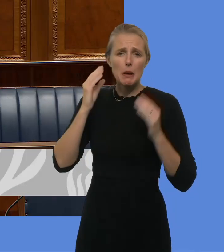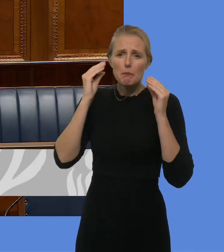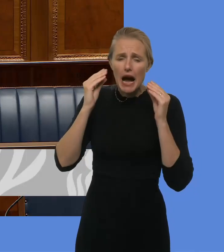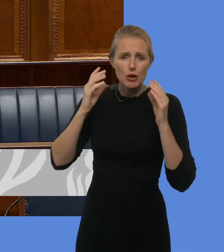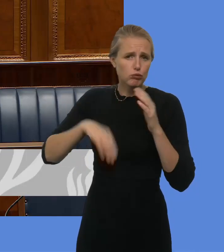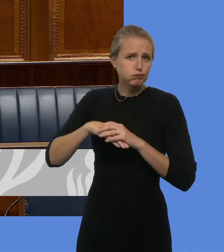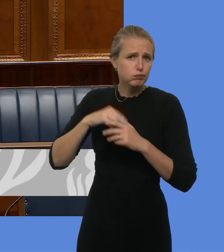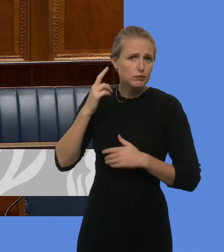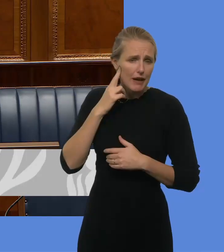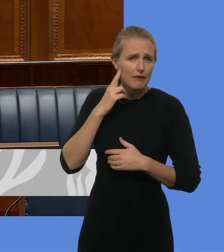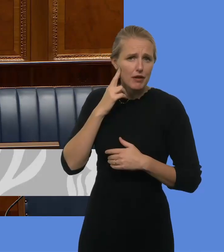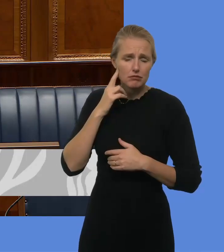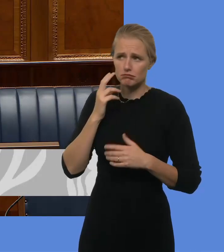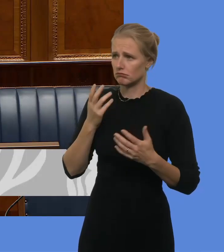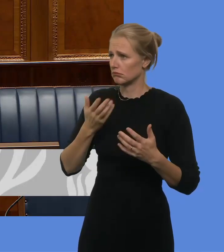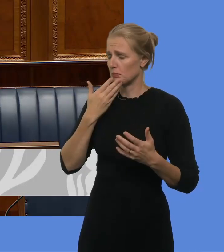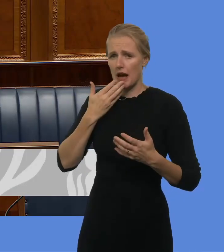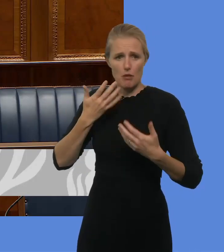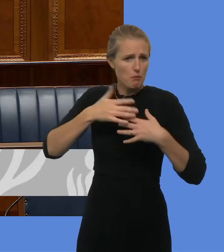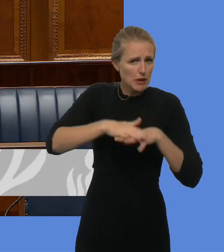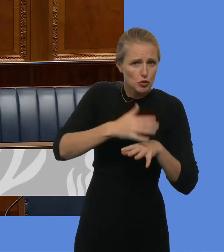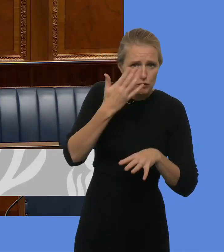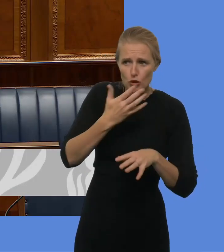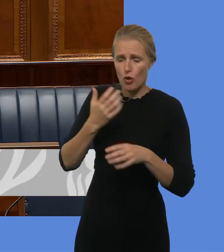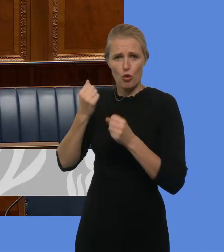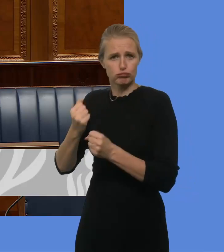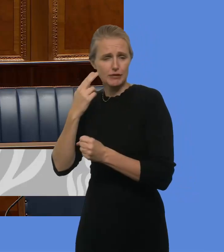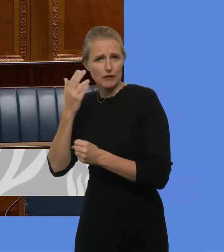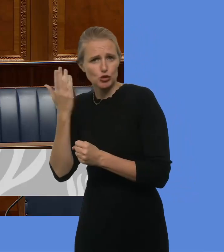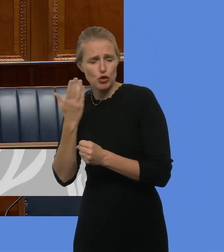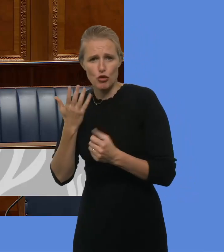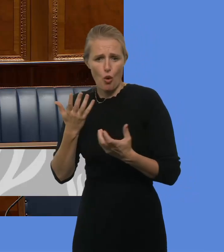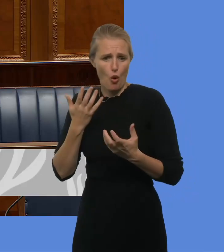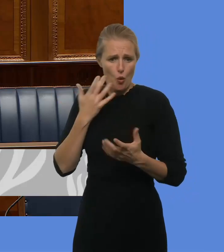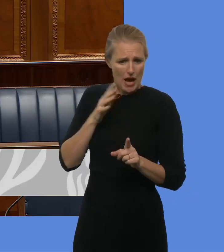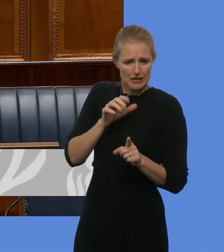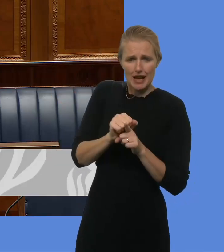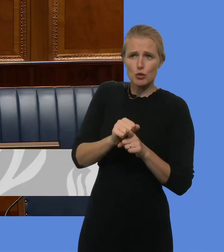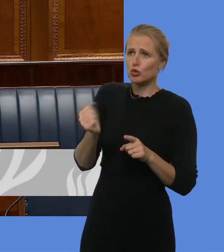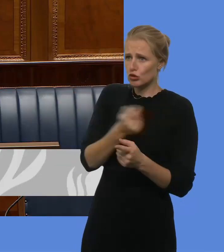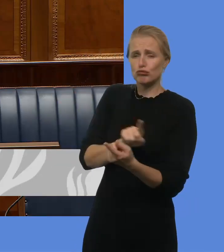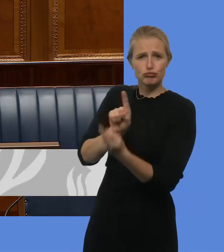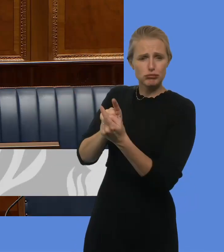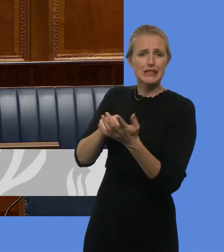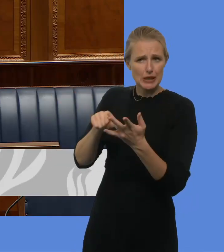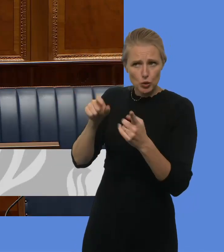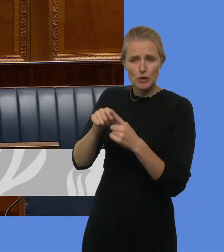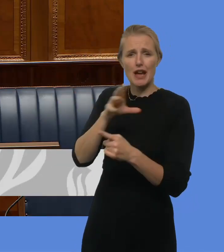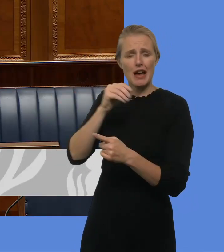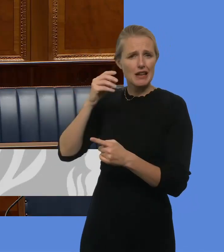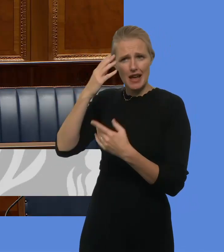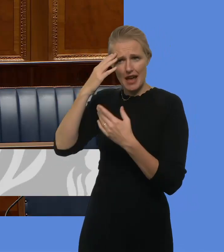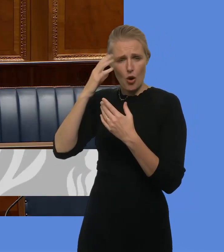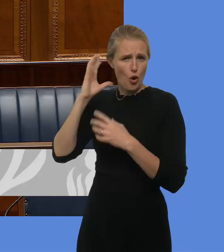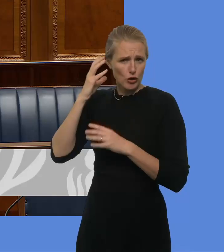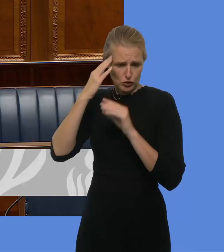where they are educated or when that need is actually identified. We know, and the members just highlighted, that